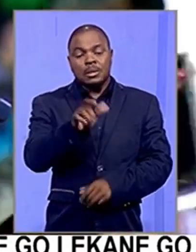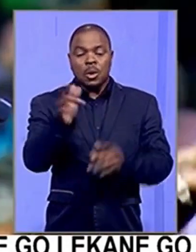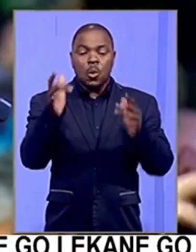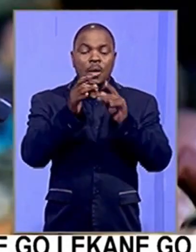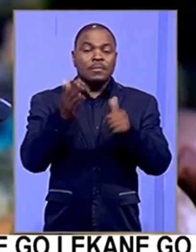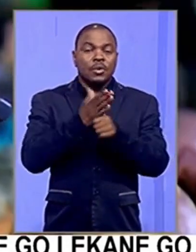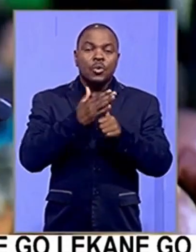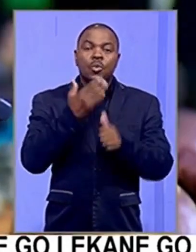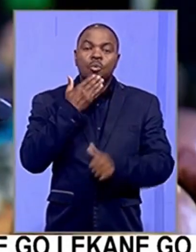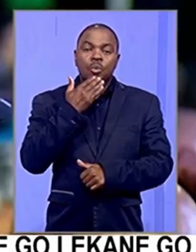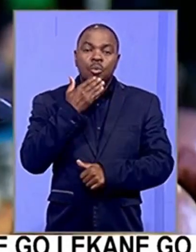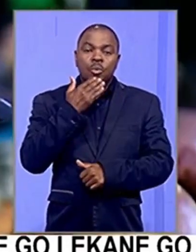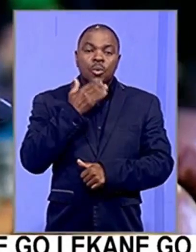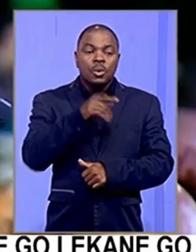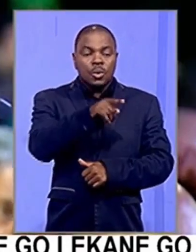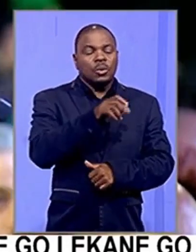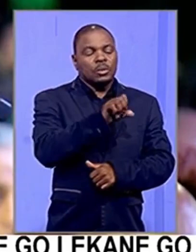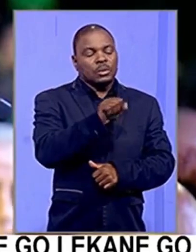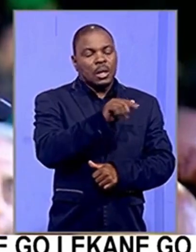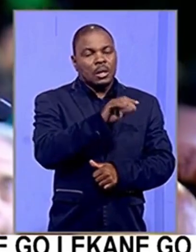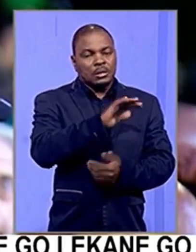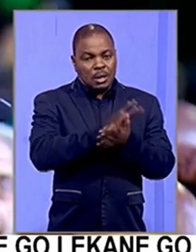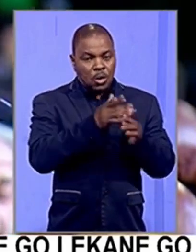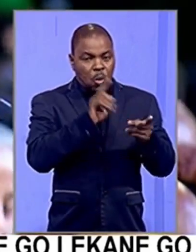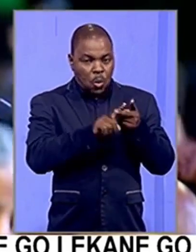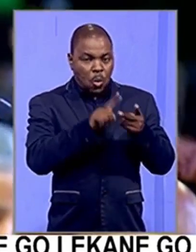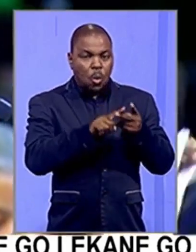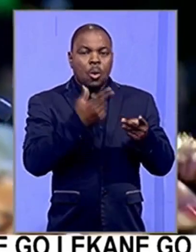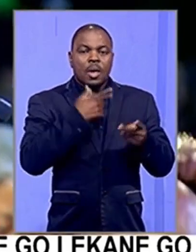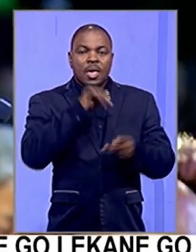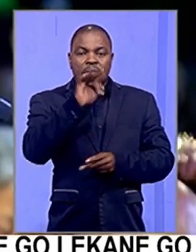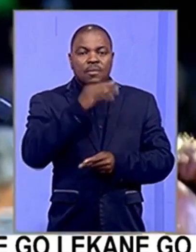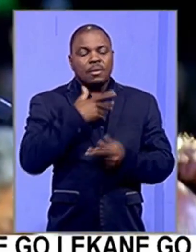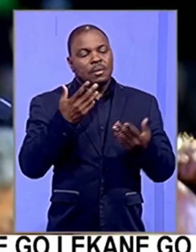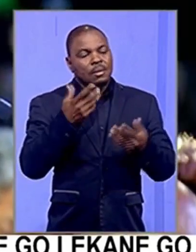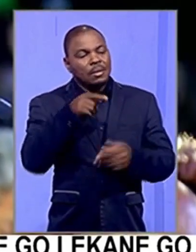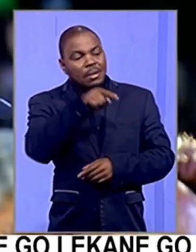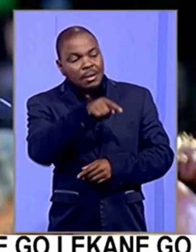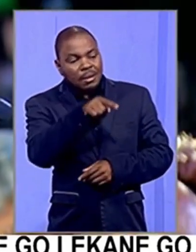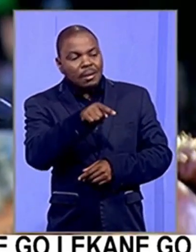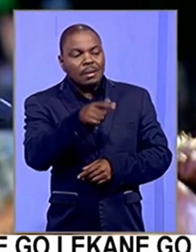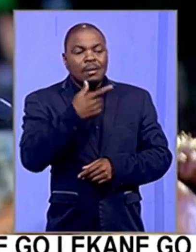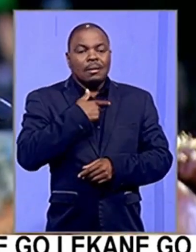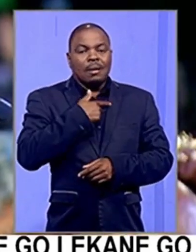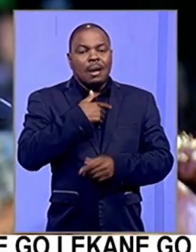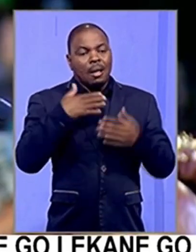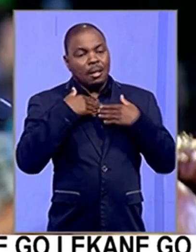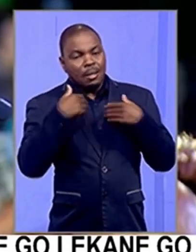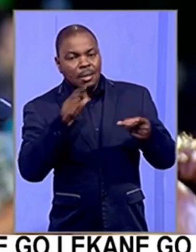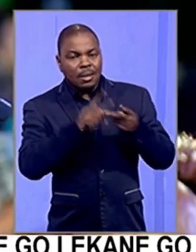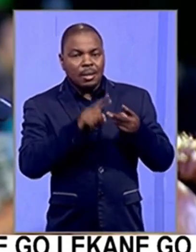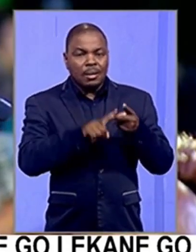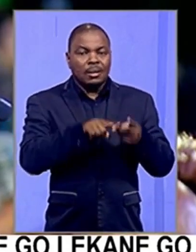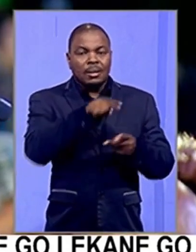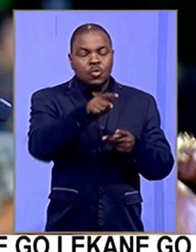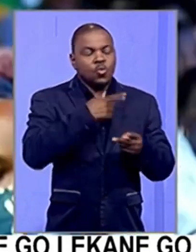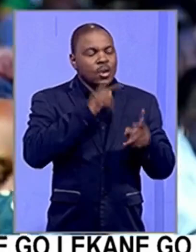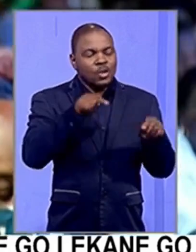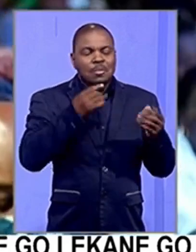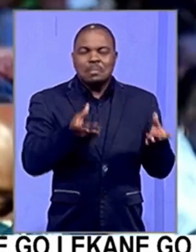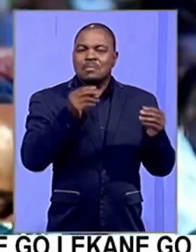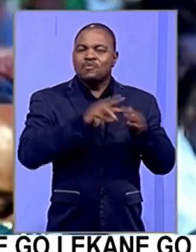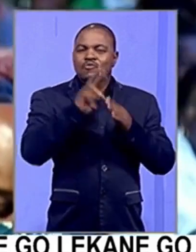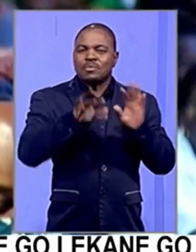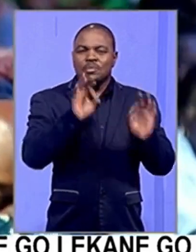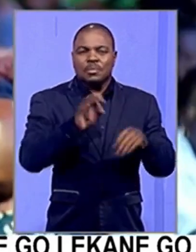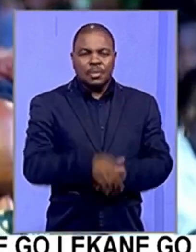it's either SABC or health. And if you're not investing in health and SABC, then what are we doing? We are not going to get the end result.